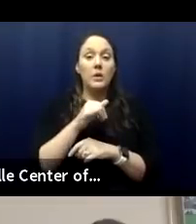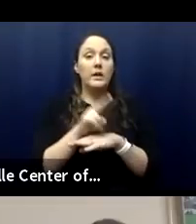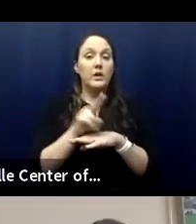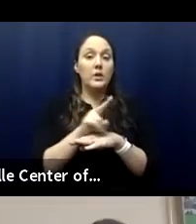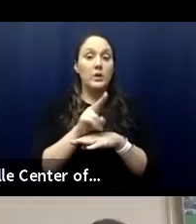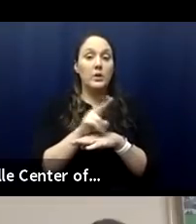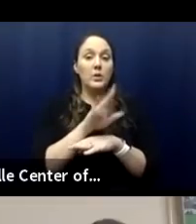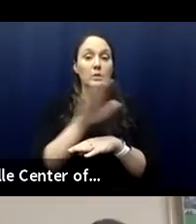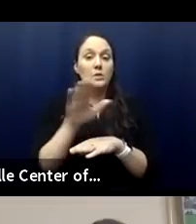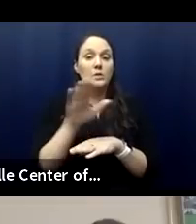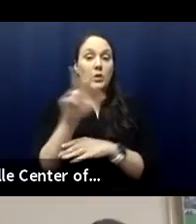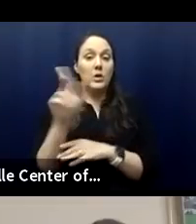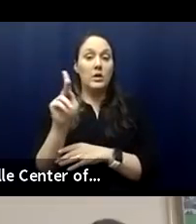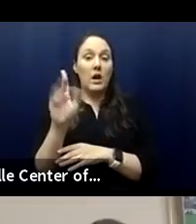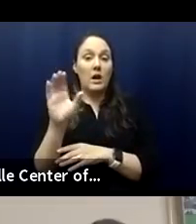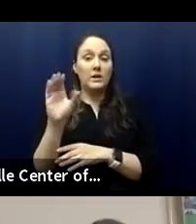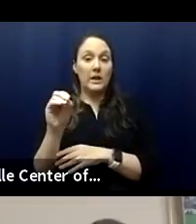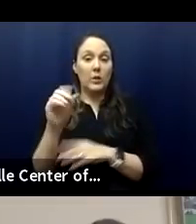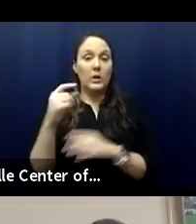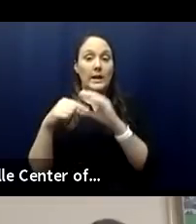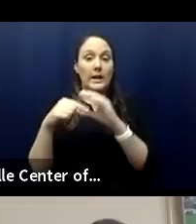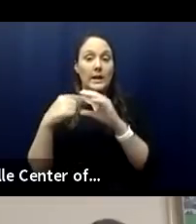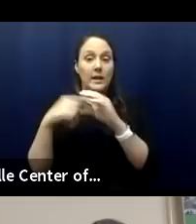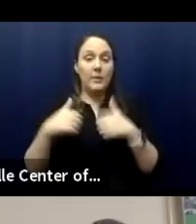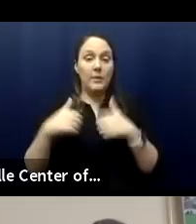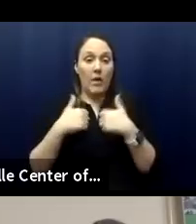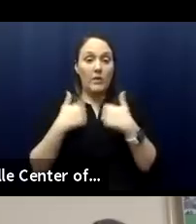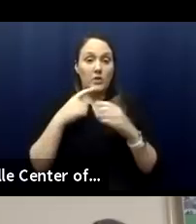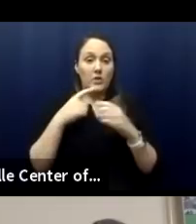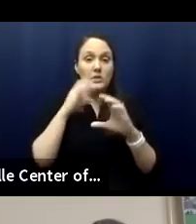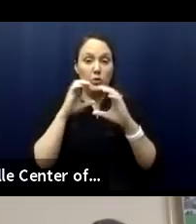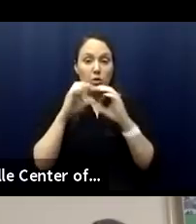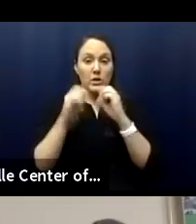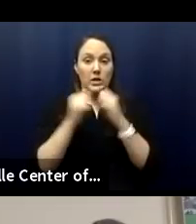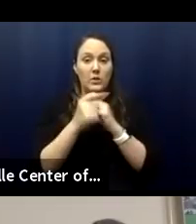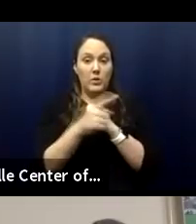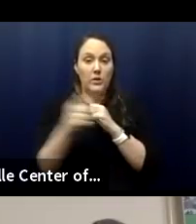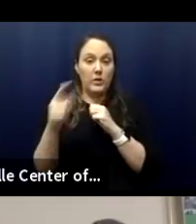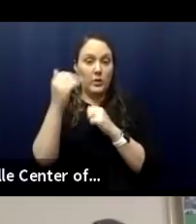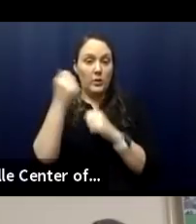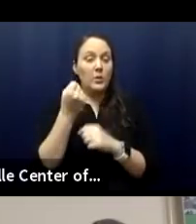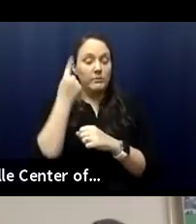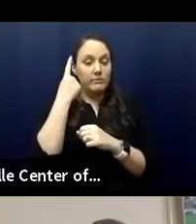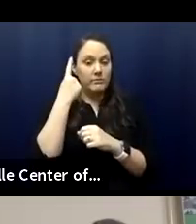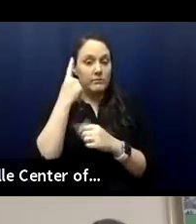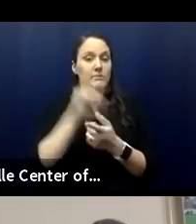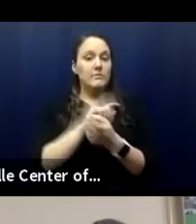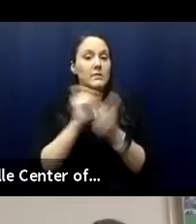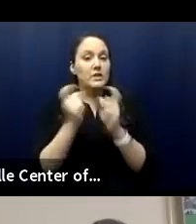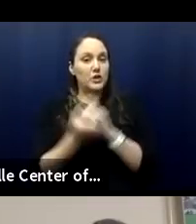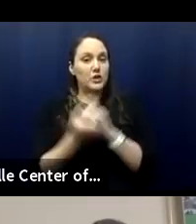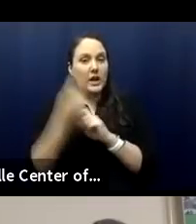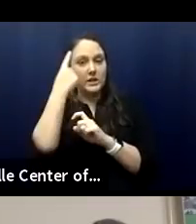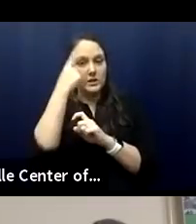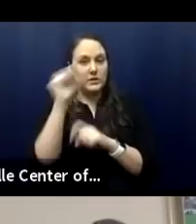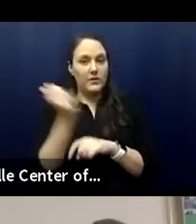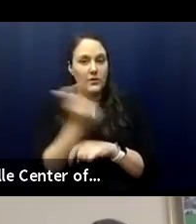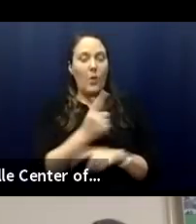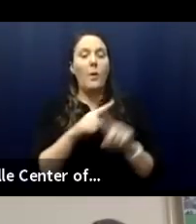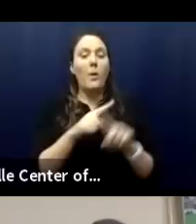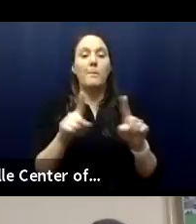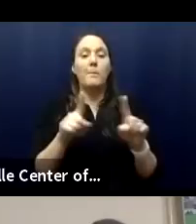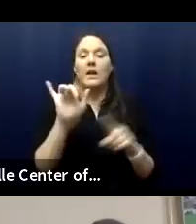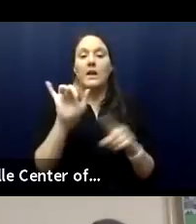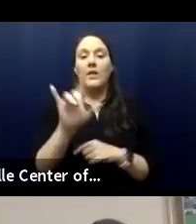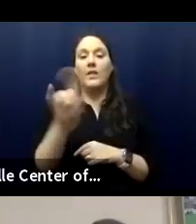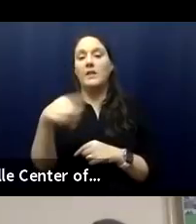Knox County email addresses to communicate with you. And I realize that's a shift for everybody, but it's really the only way we can